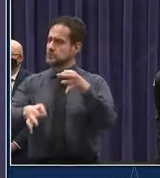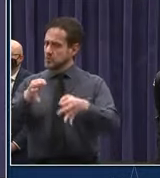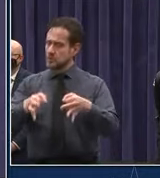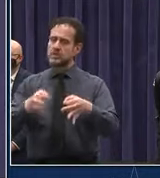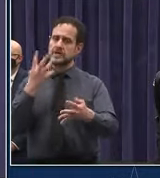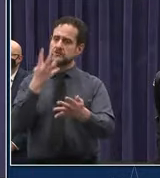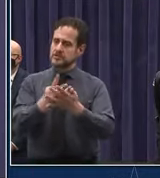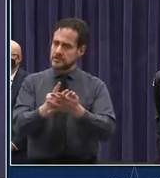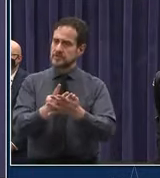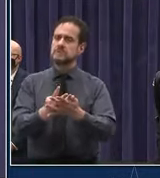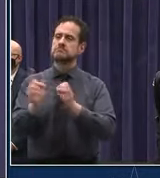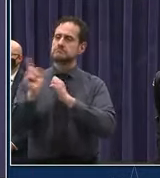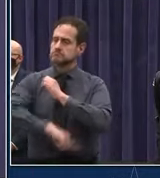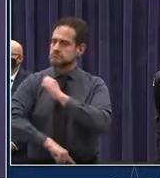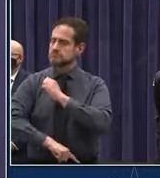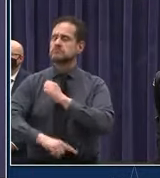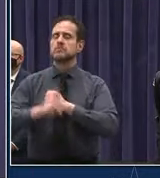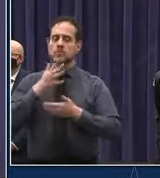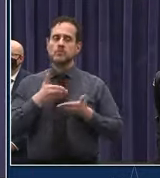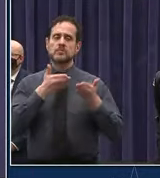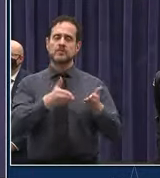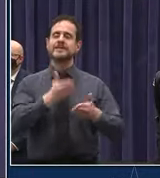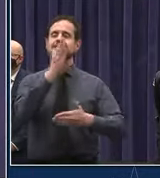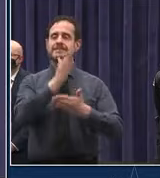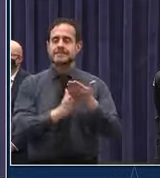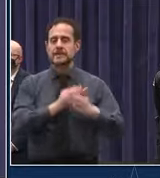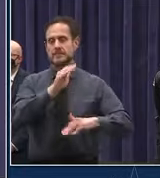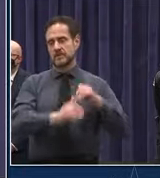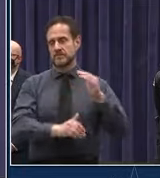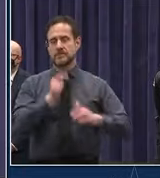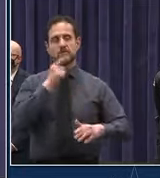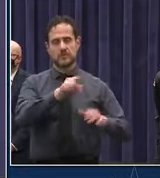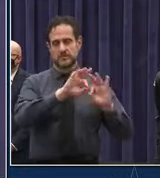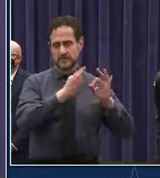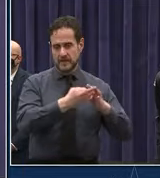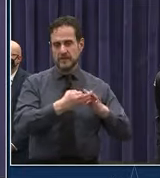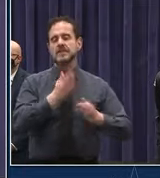Well, nothing can bring back her life, taken far too soon.